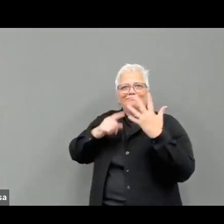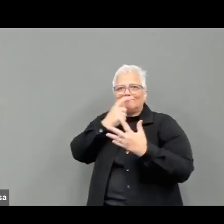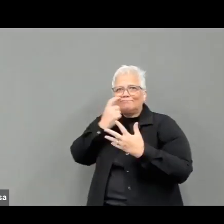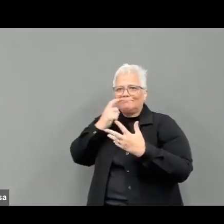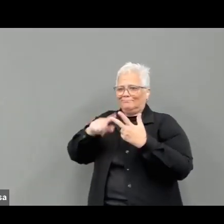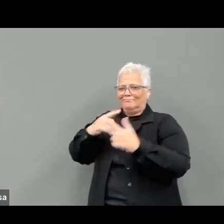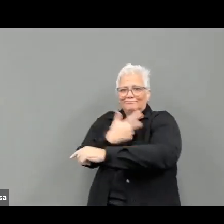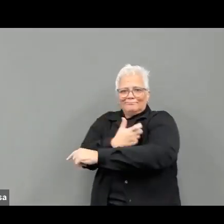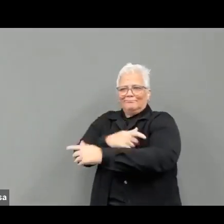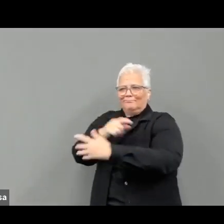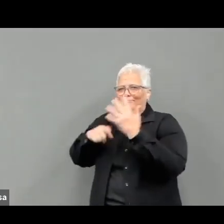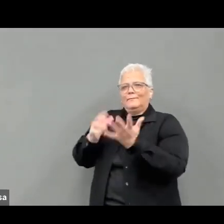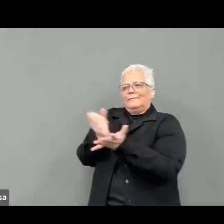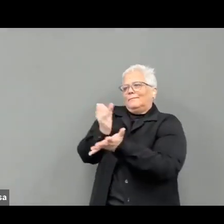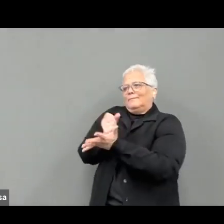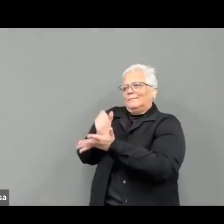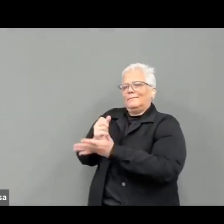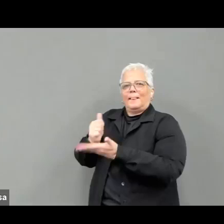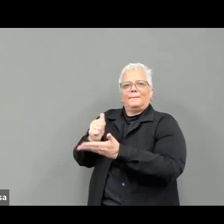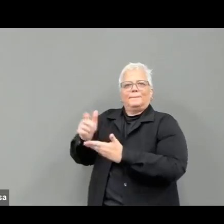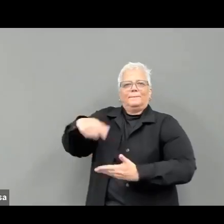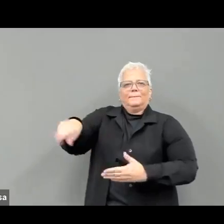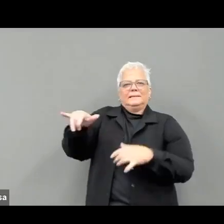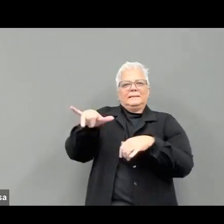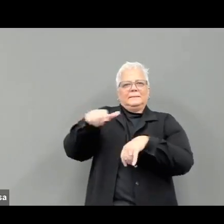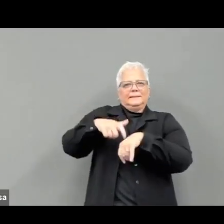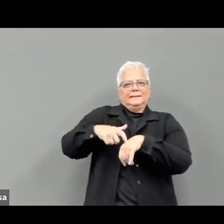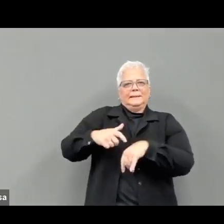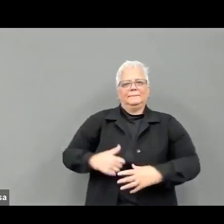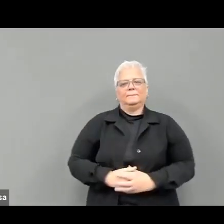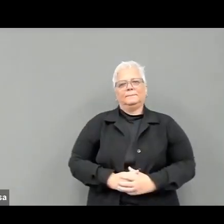with Dr. Dart about this, is to, because Morton